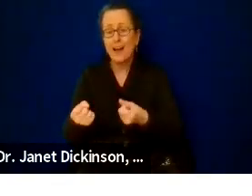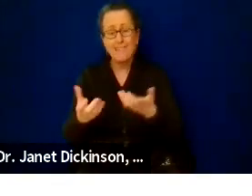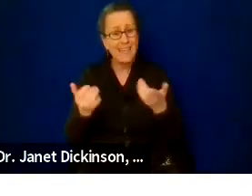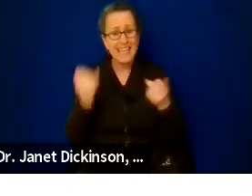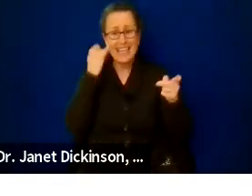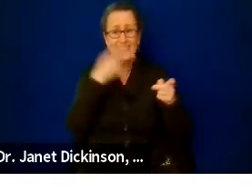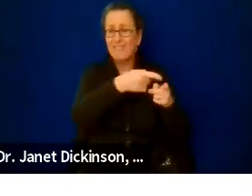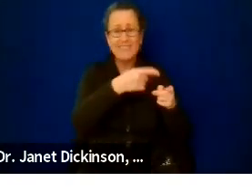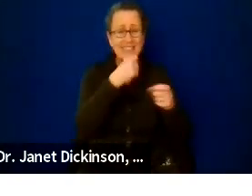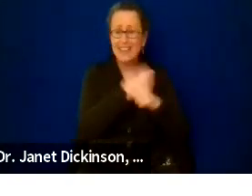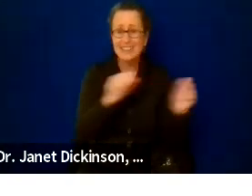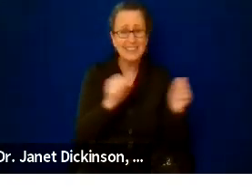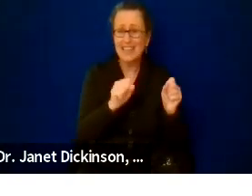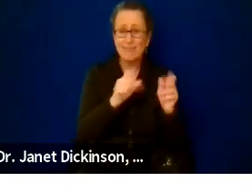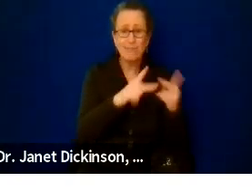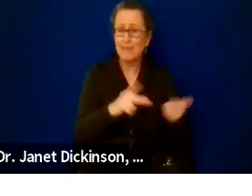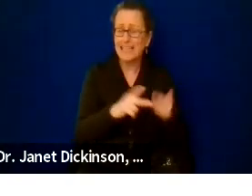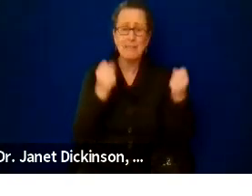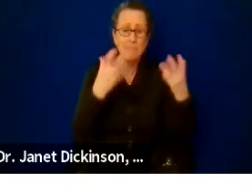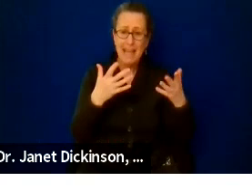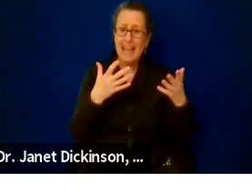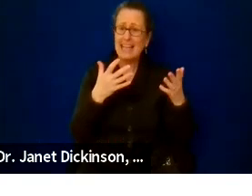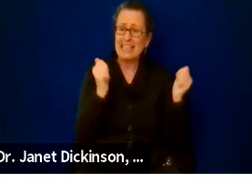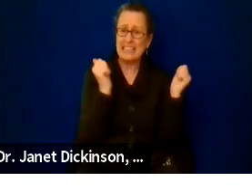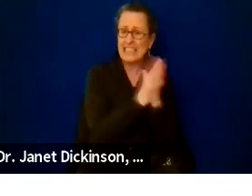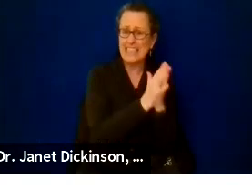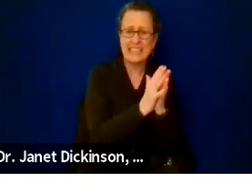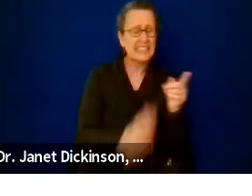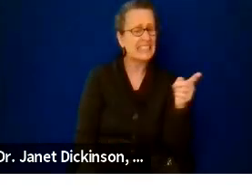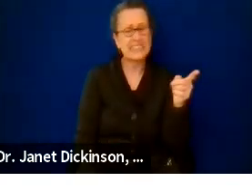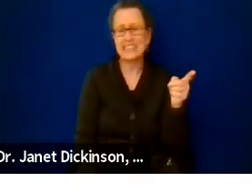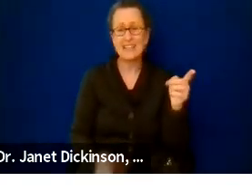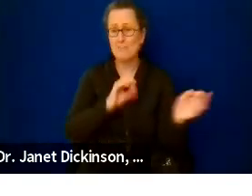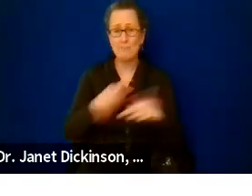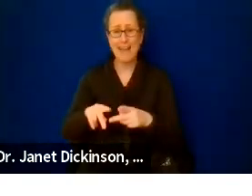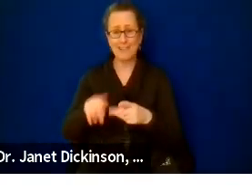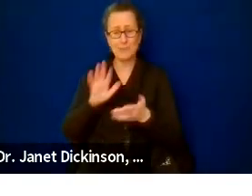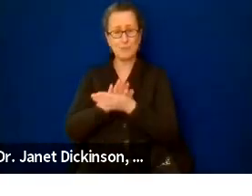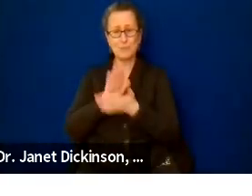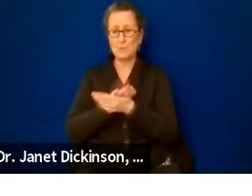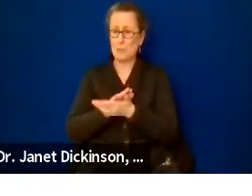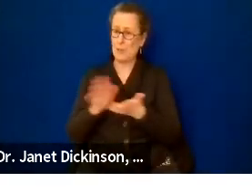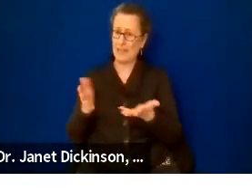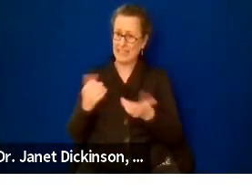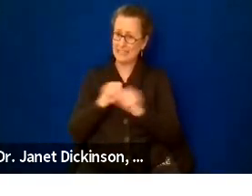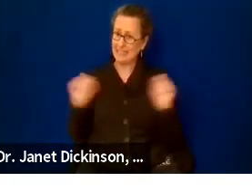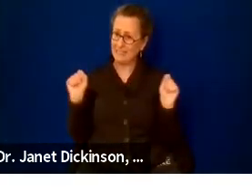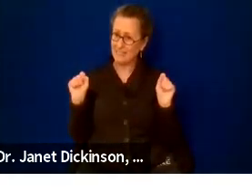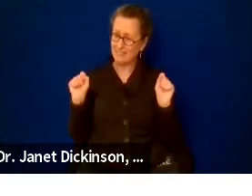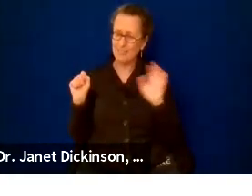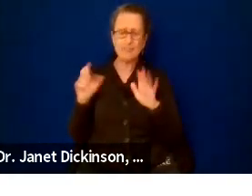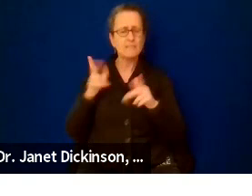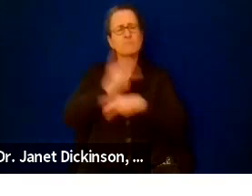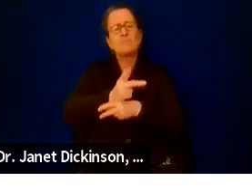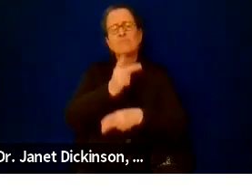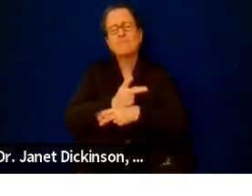be of that travel. Upon return in April. So we just really are asking people to just work with